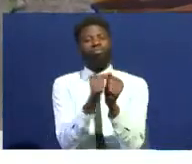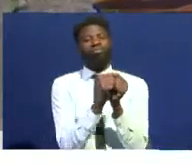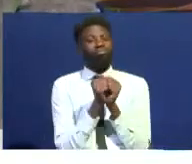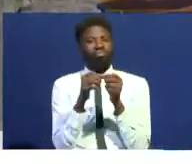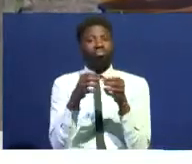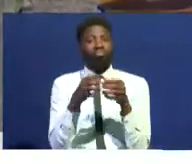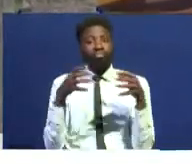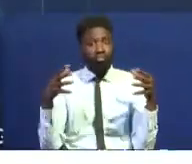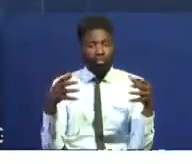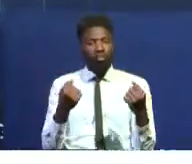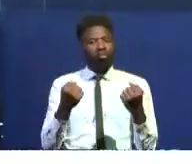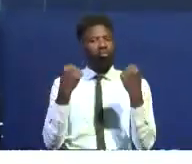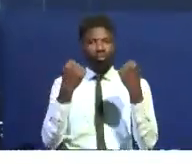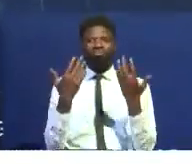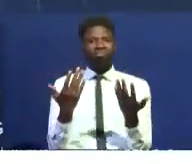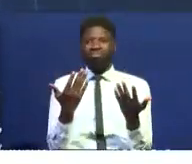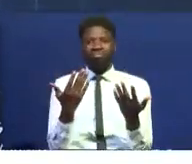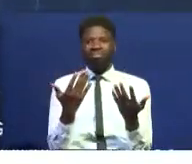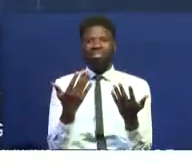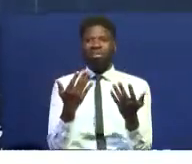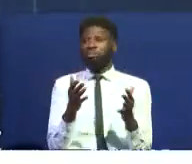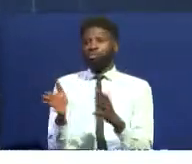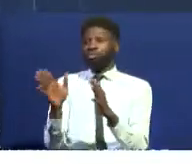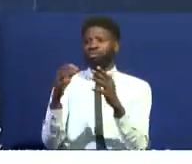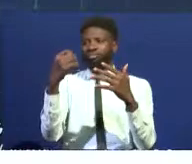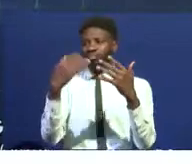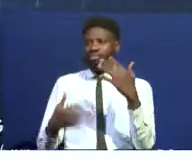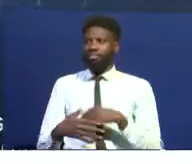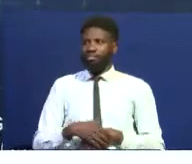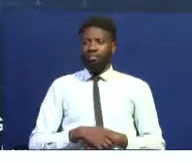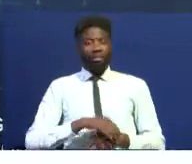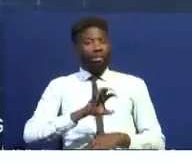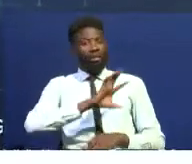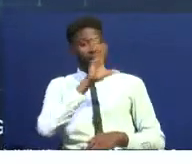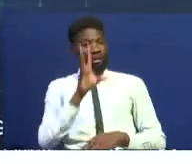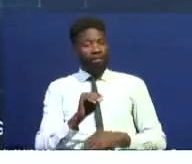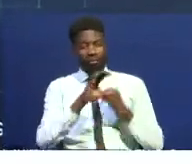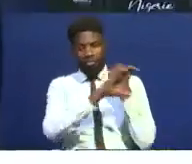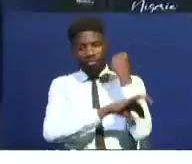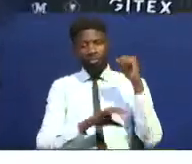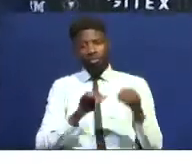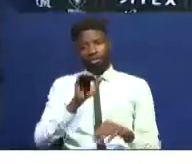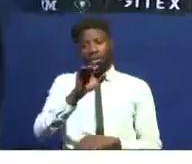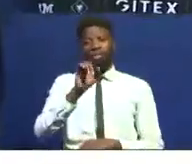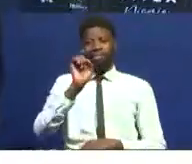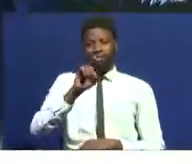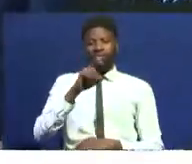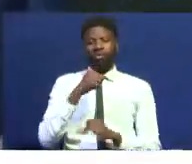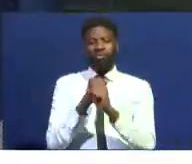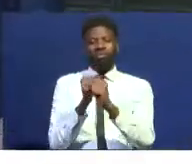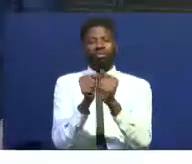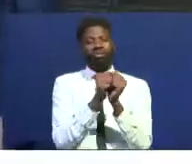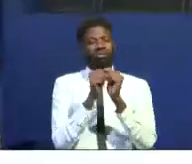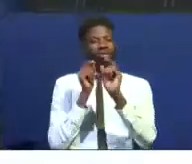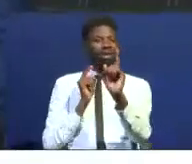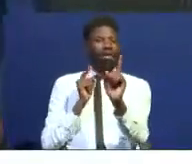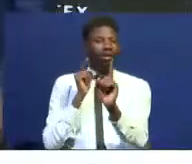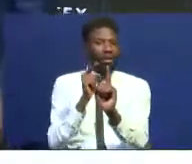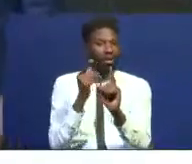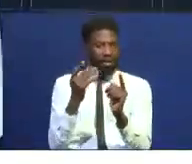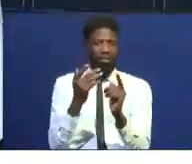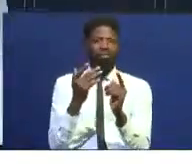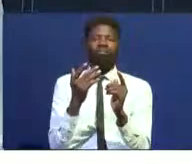that is unlimited. This even as African countries have been urged to collaborate in order to attract investment into its